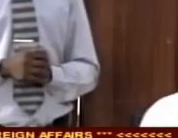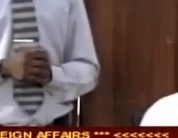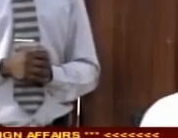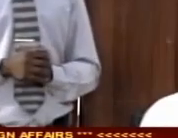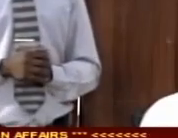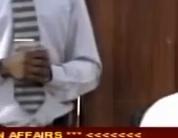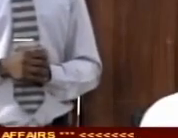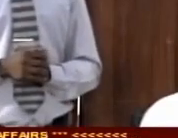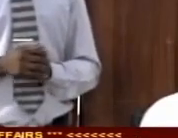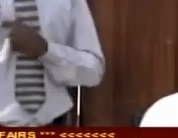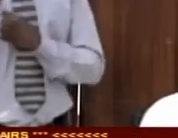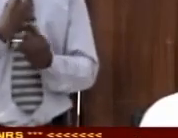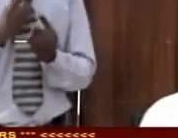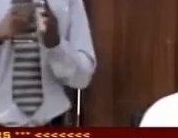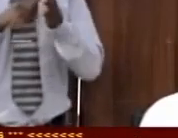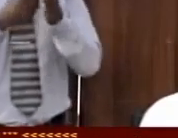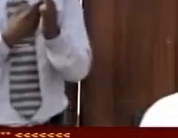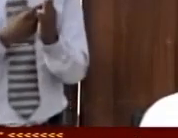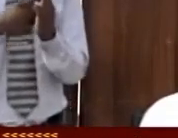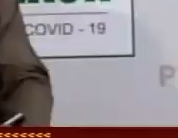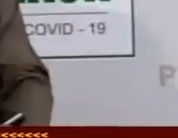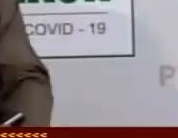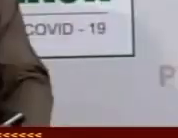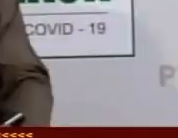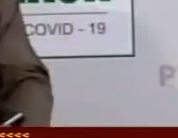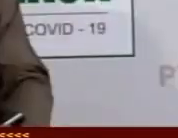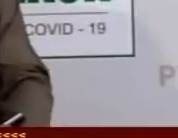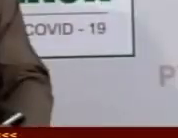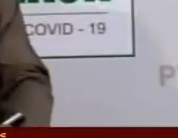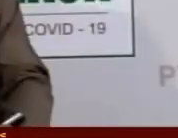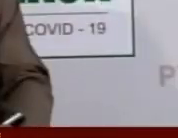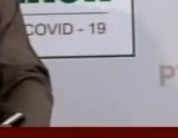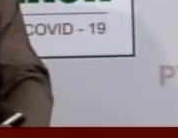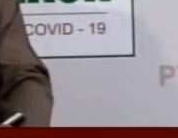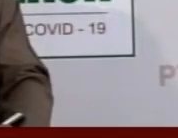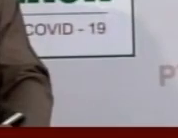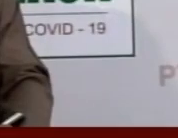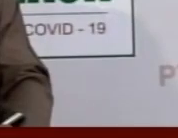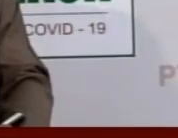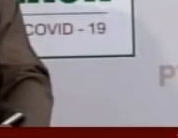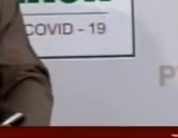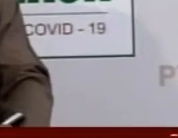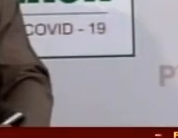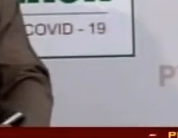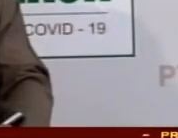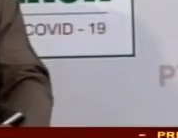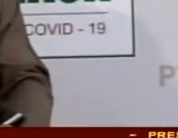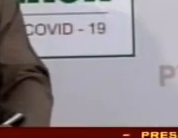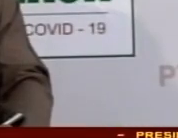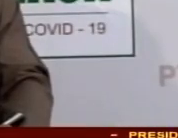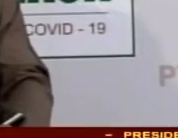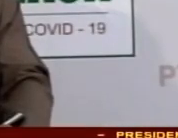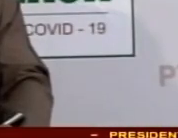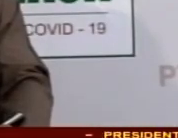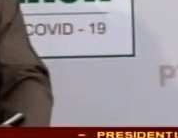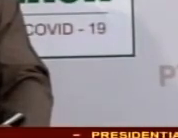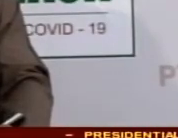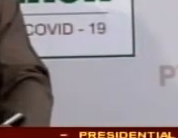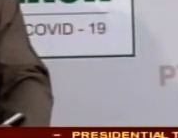Sir, since we started recording discharge cases in Nigeria, have we had any relapse? And if yes, what's